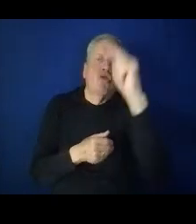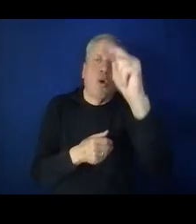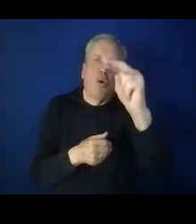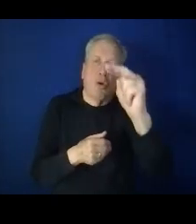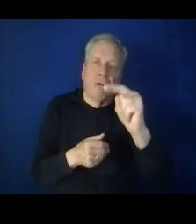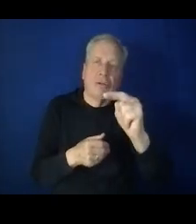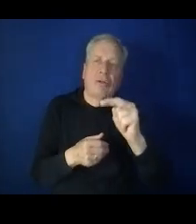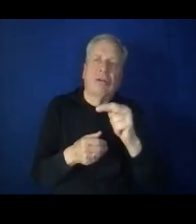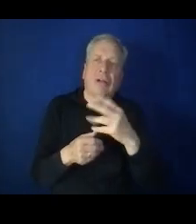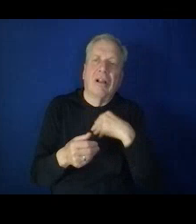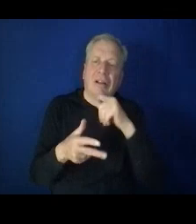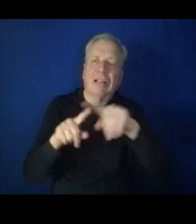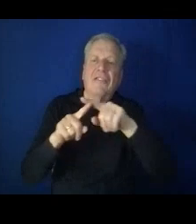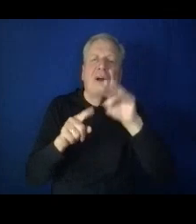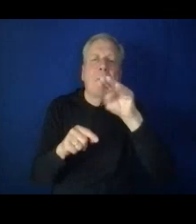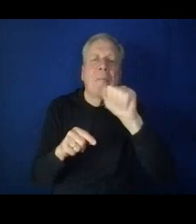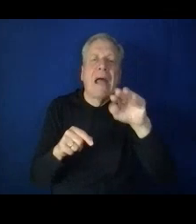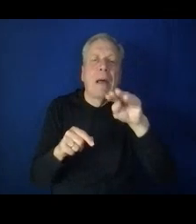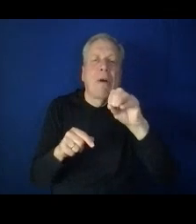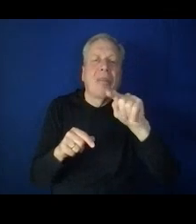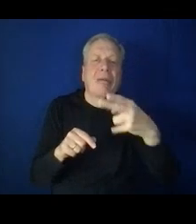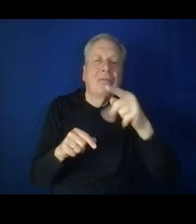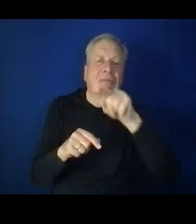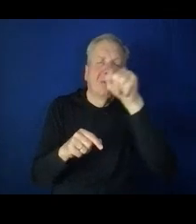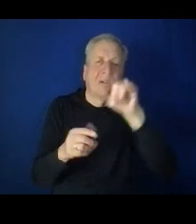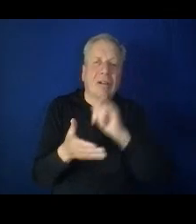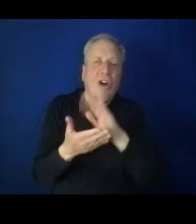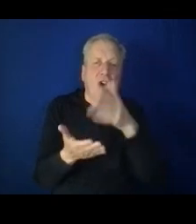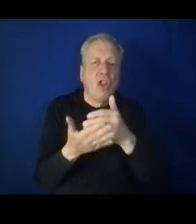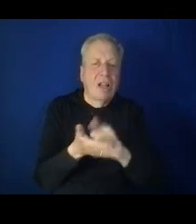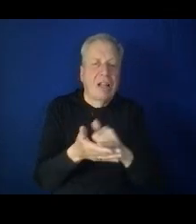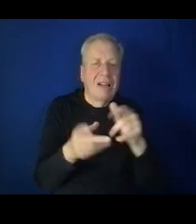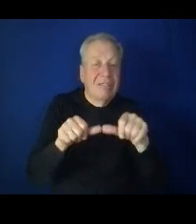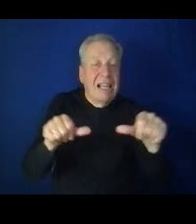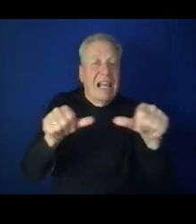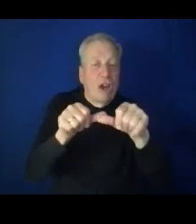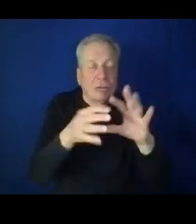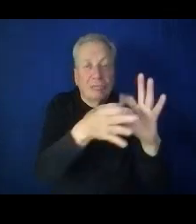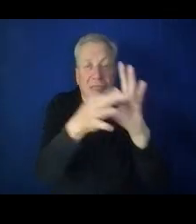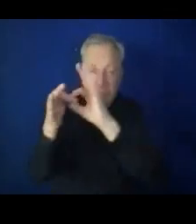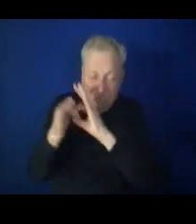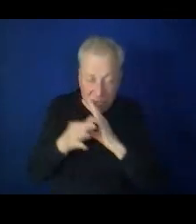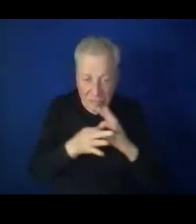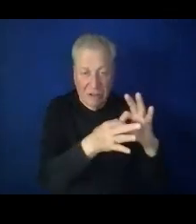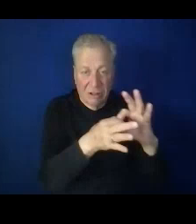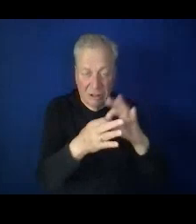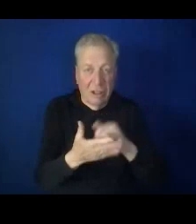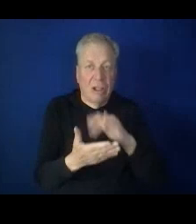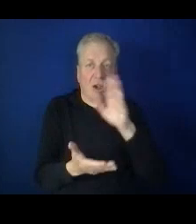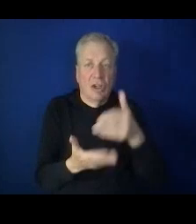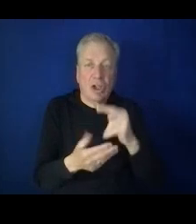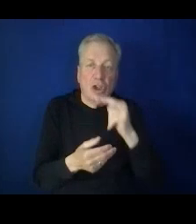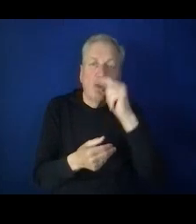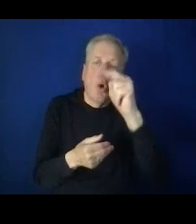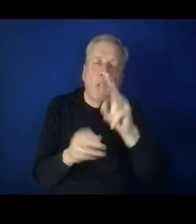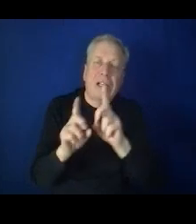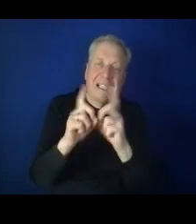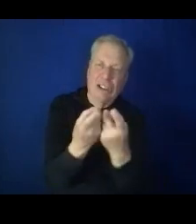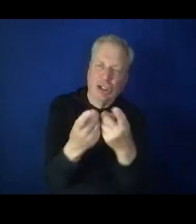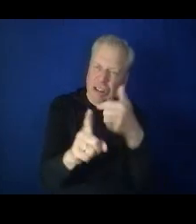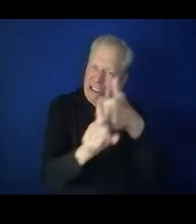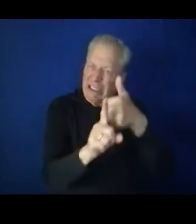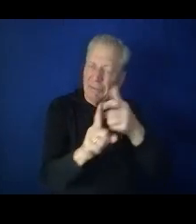park, Mammoth, Northeast Corridor, all the way up to Norris, Dunraven Pass. That's all the North District. So it's a